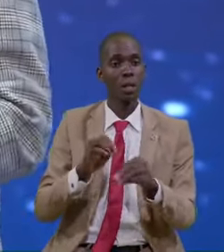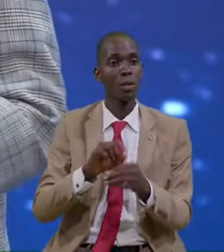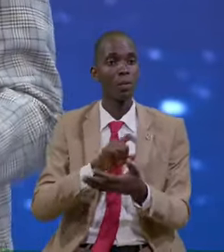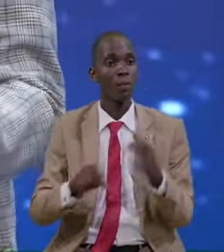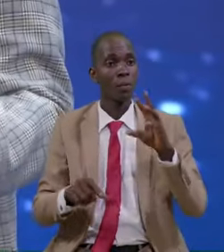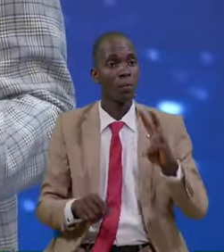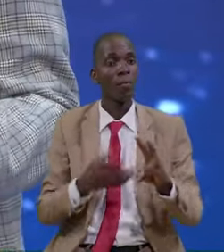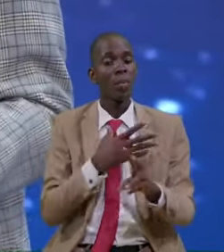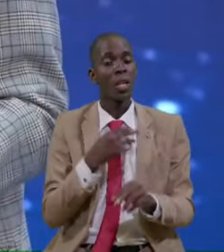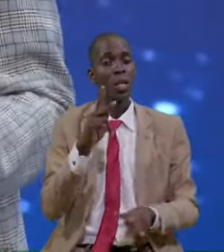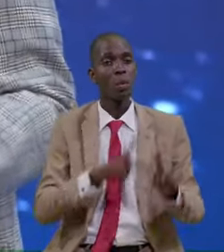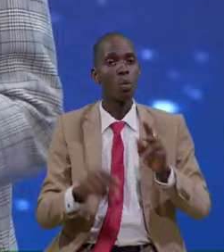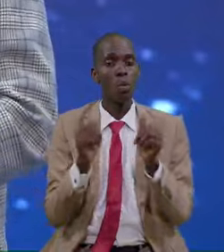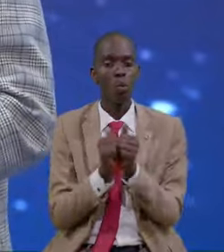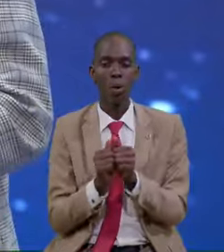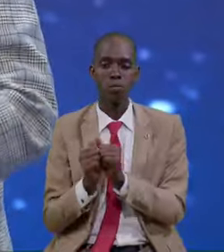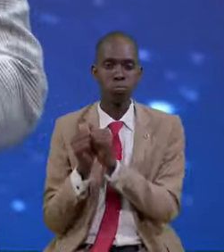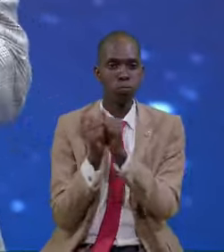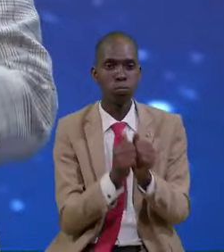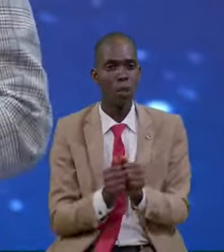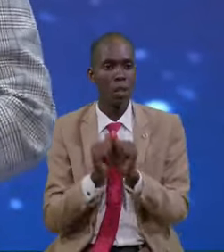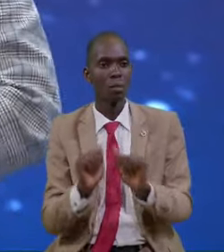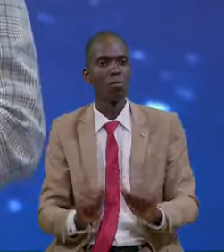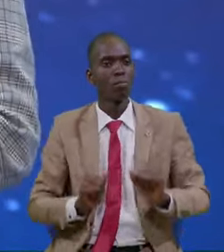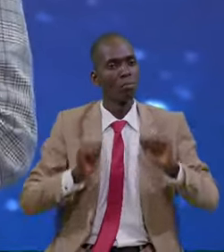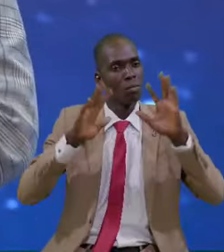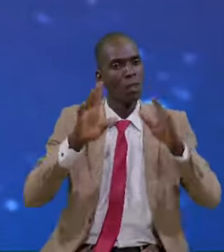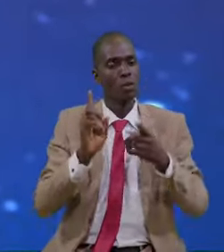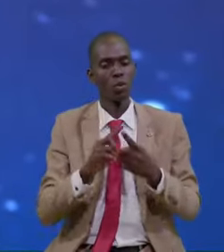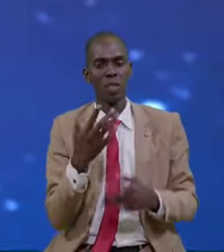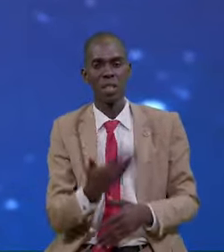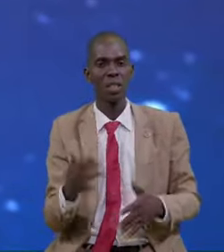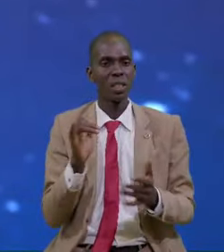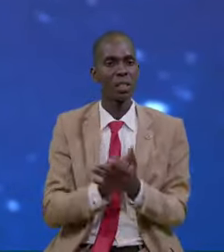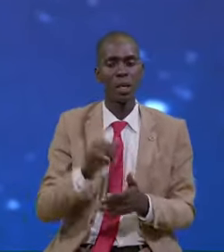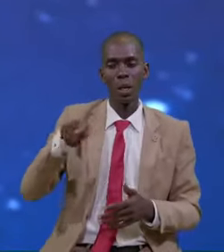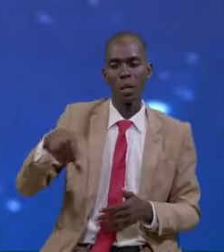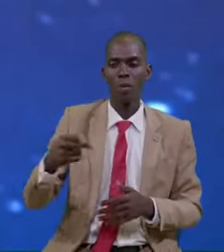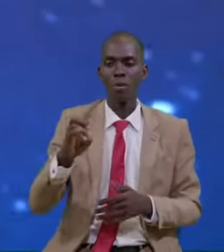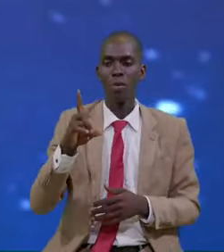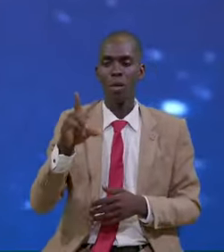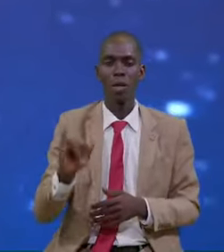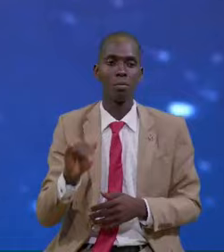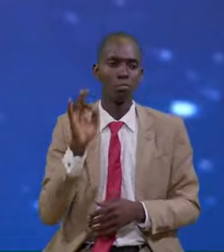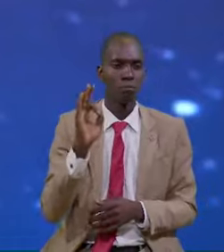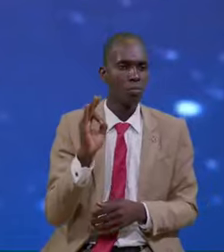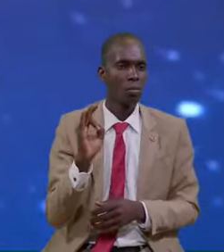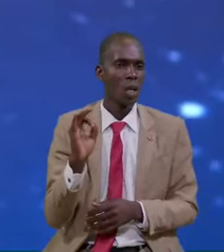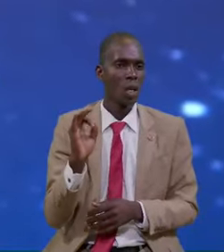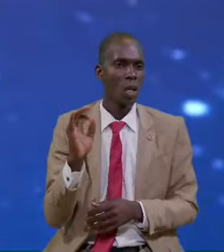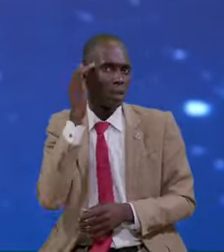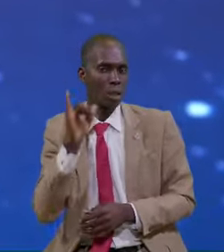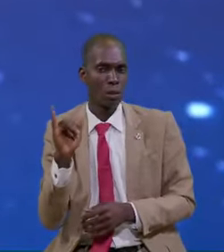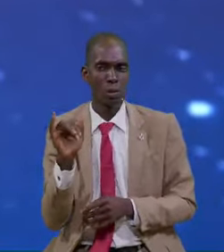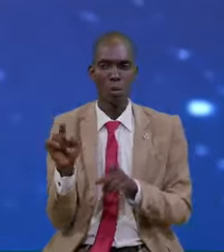one accord give heed unto those things which Philip spake, hearing and seeing the